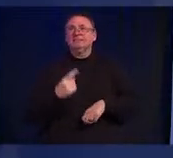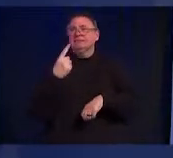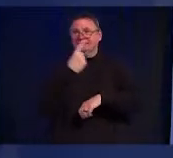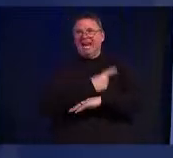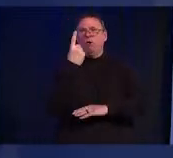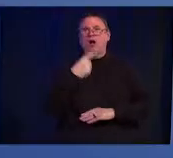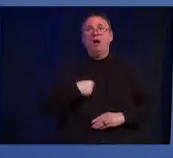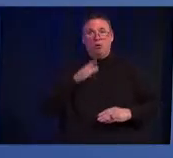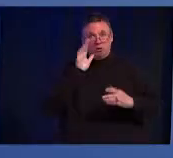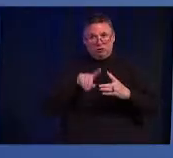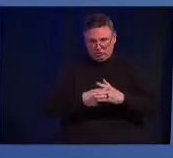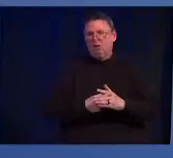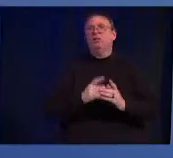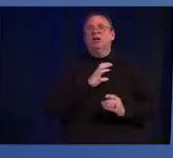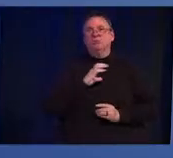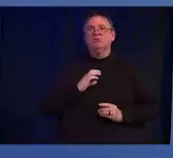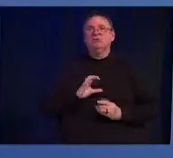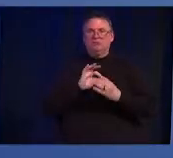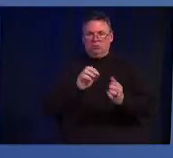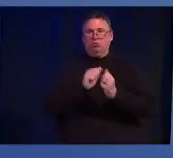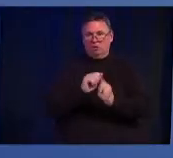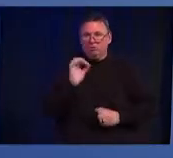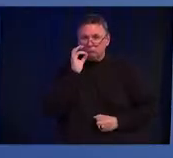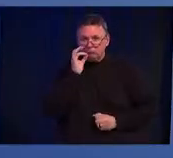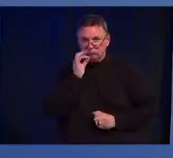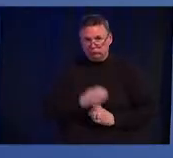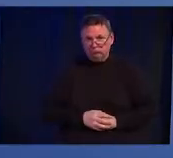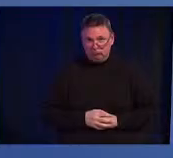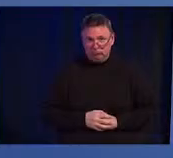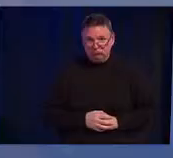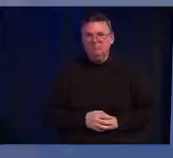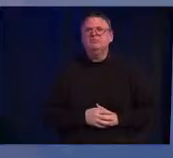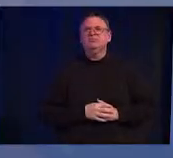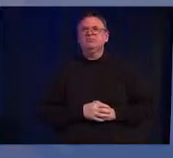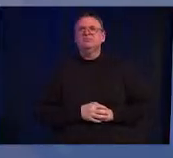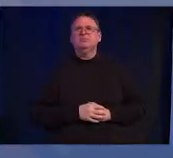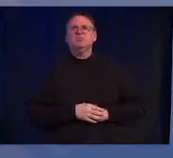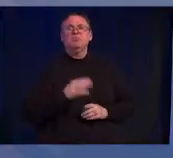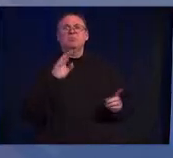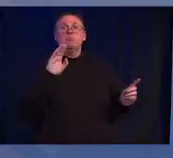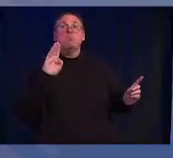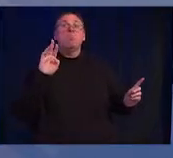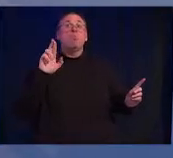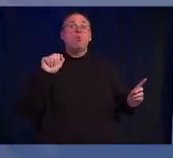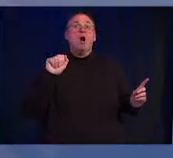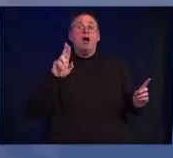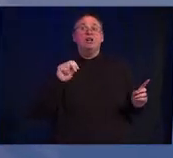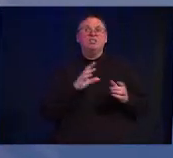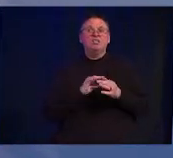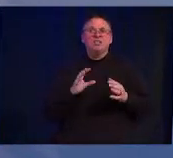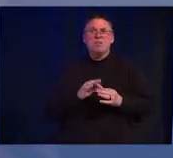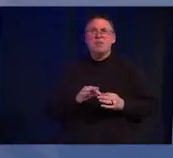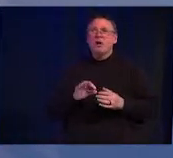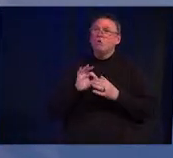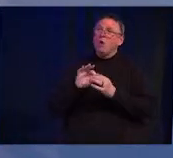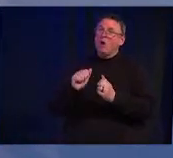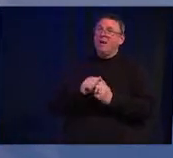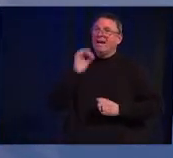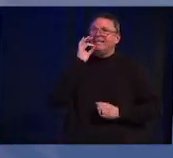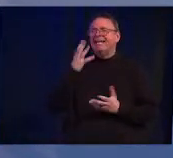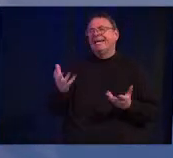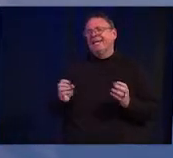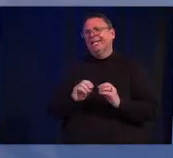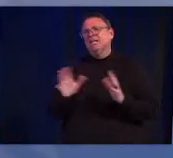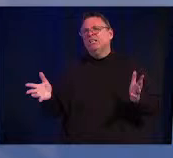commission. Mr. Braun? So when it comes to what's happening with cannabis, it's clear. It's cascading across